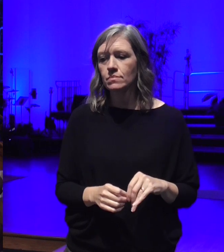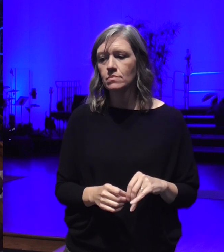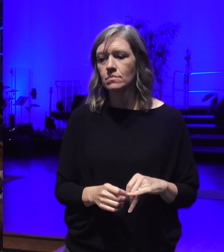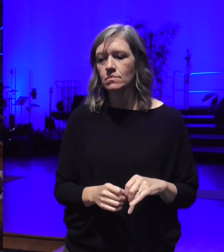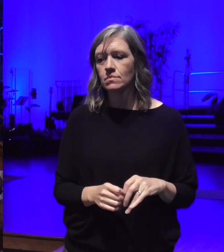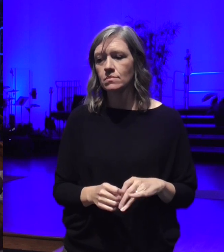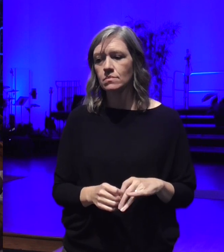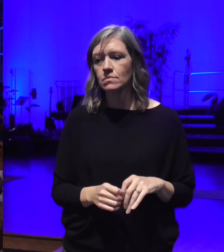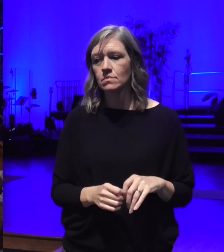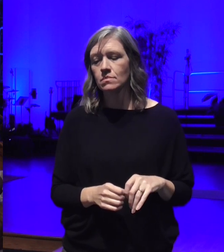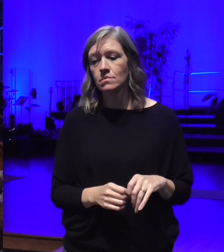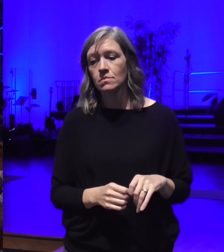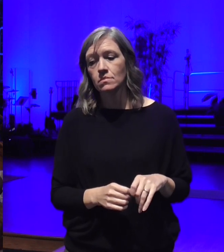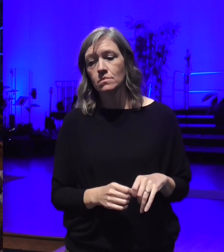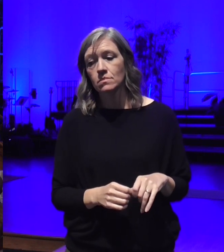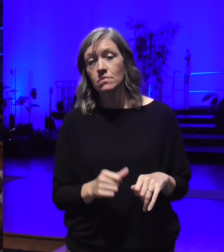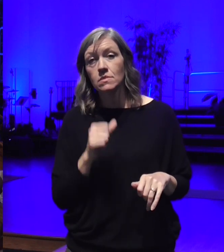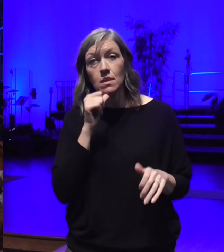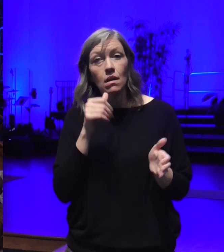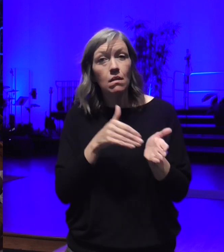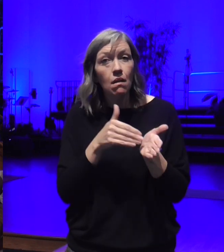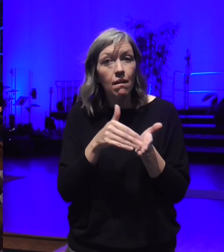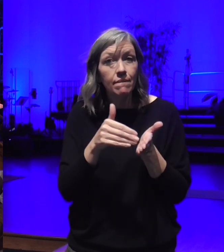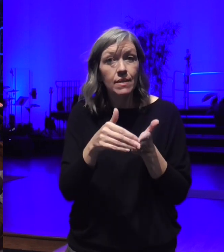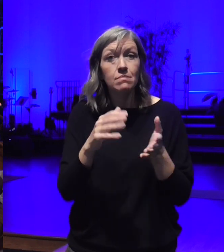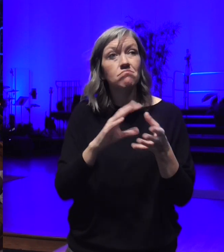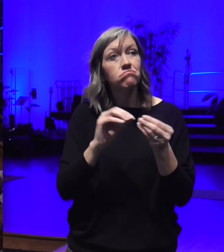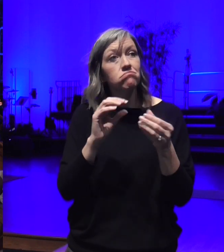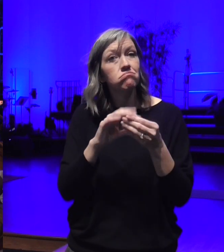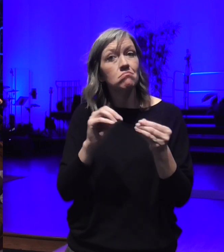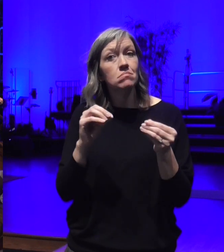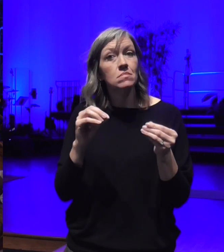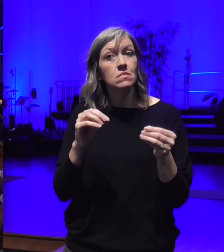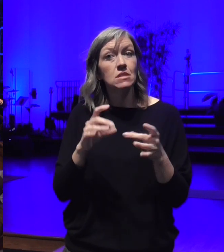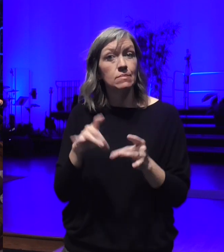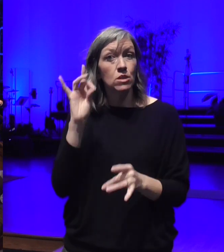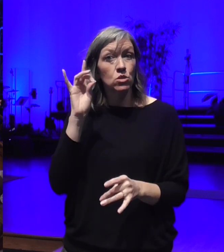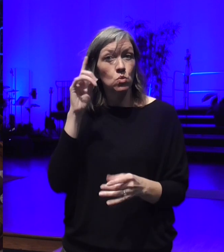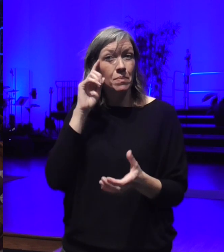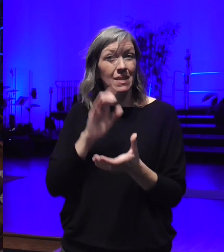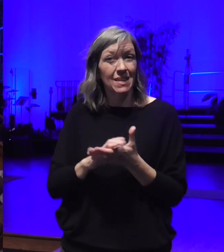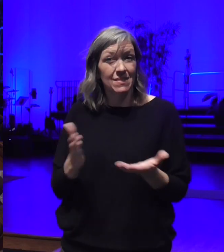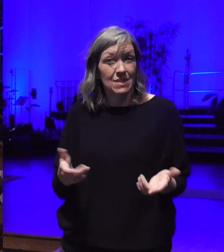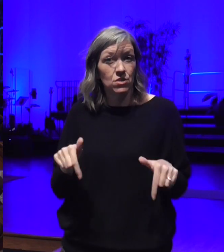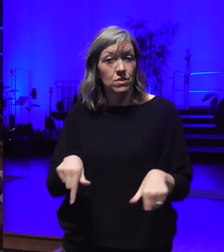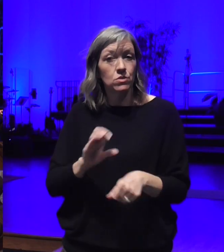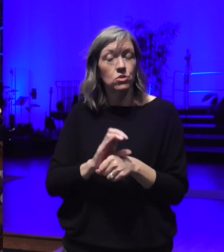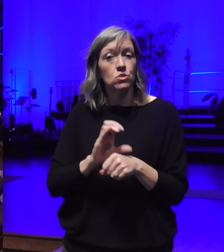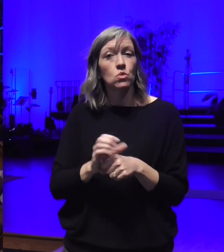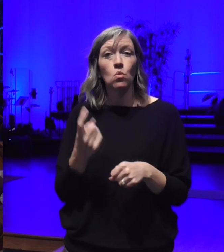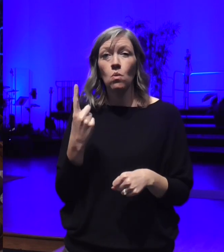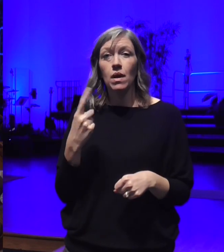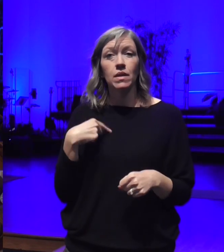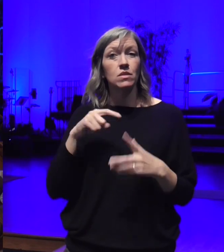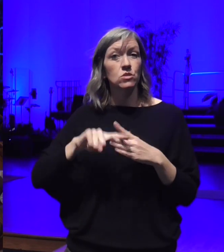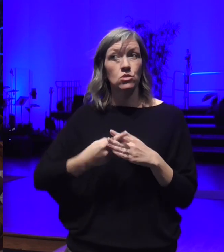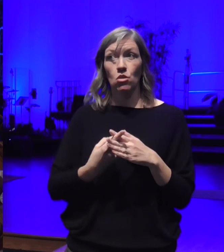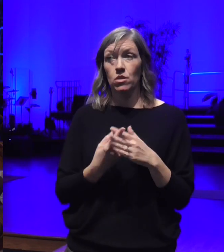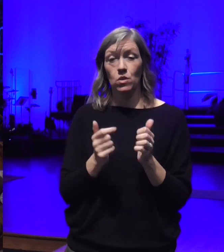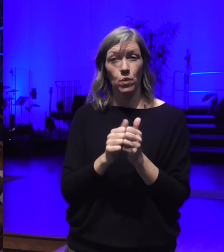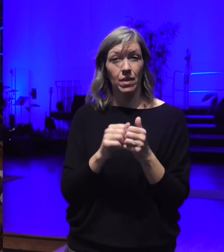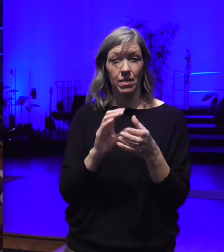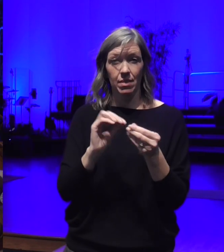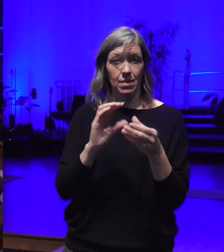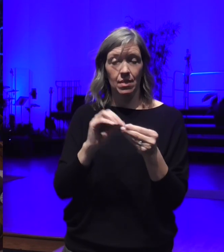2 not often shared spiritual beliefs here at Mile High Church. One is the one I opened with. We are not here